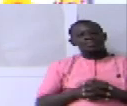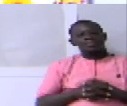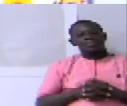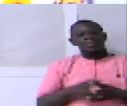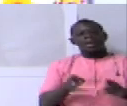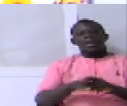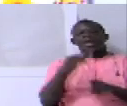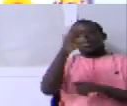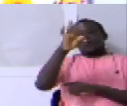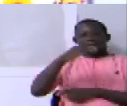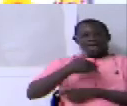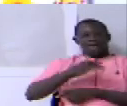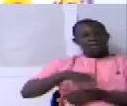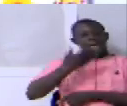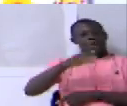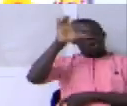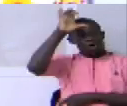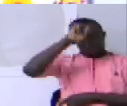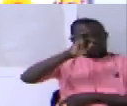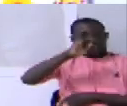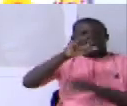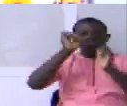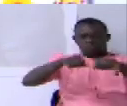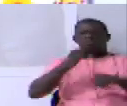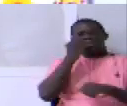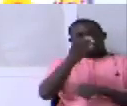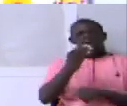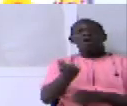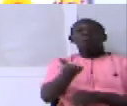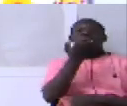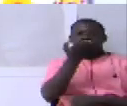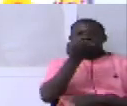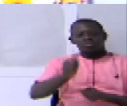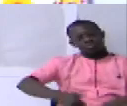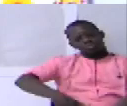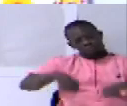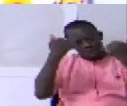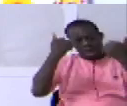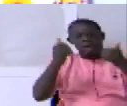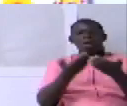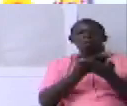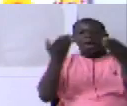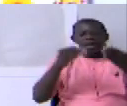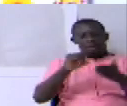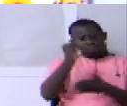If I may understand well, I will say the food is good because I have been eating that food.